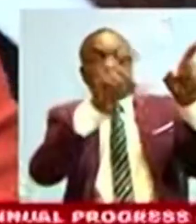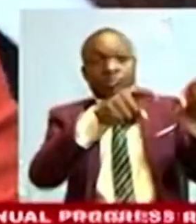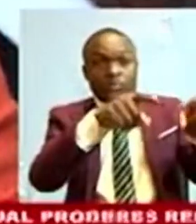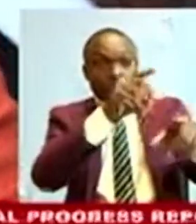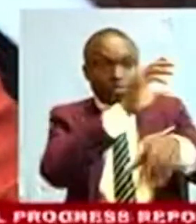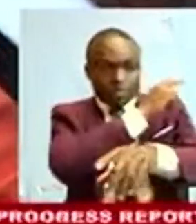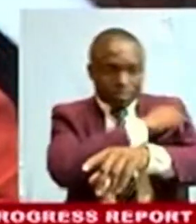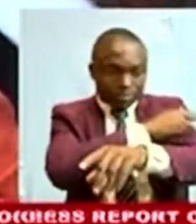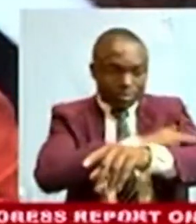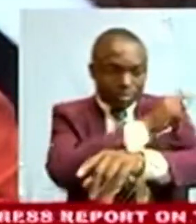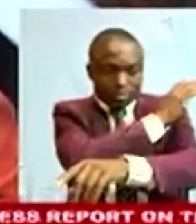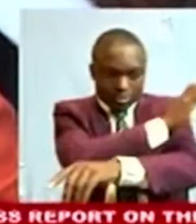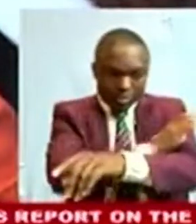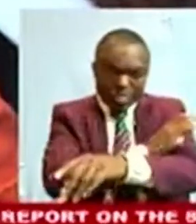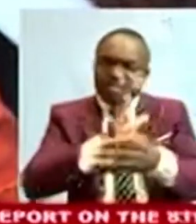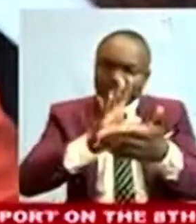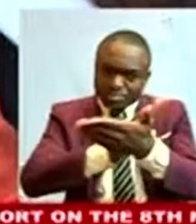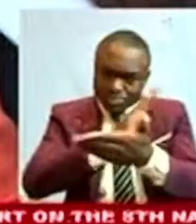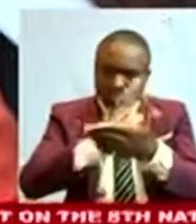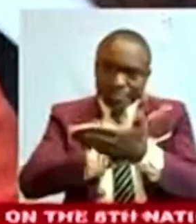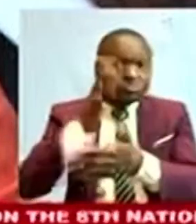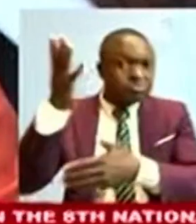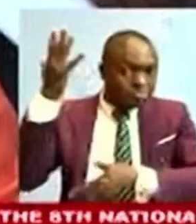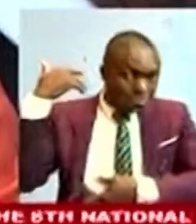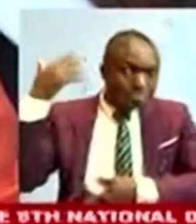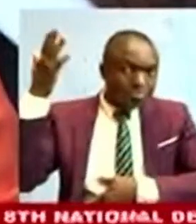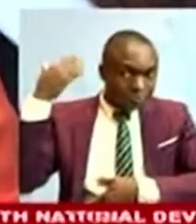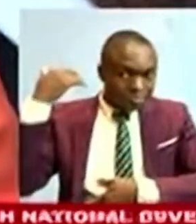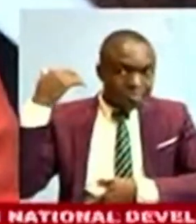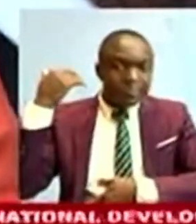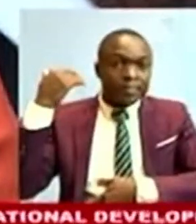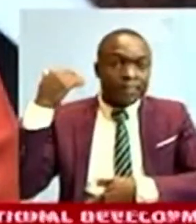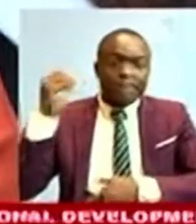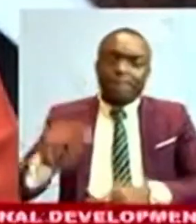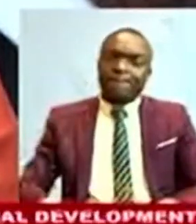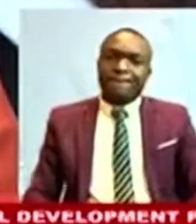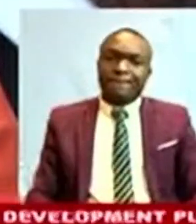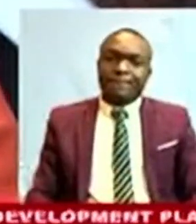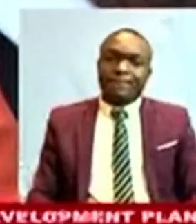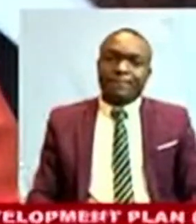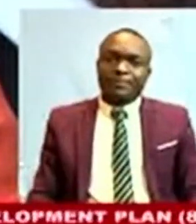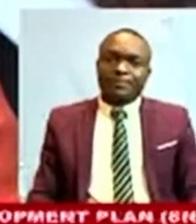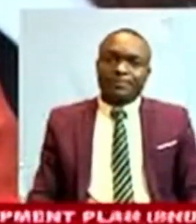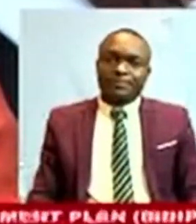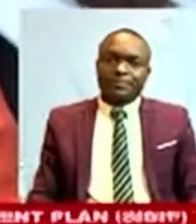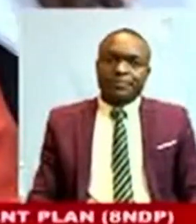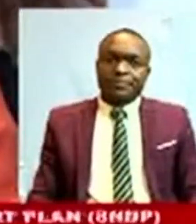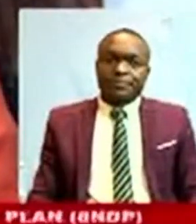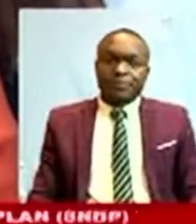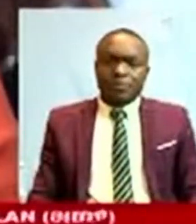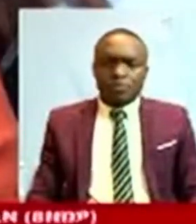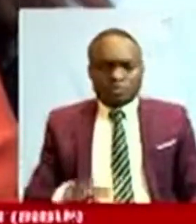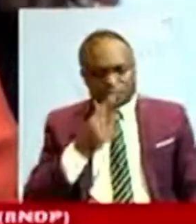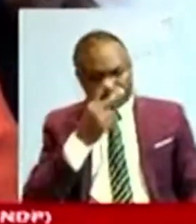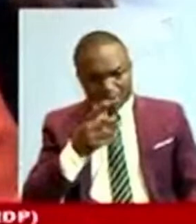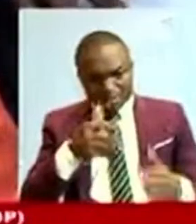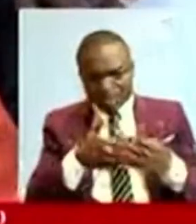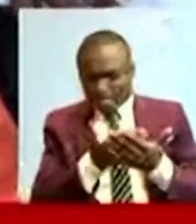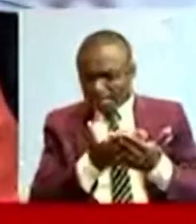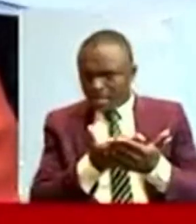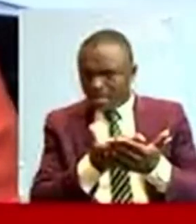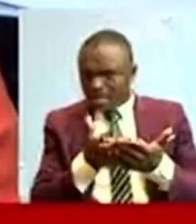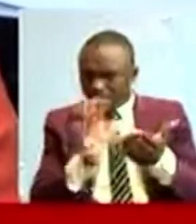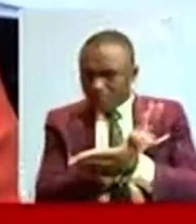as early as possible. In the past, we only measured how quickly this woman came.